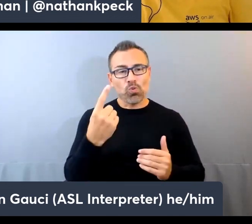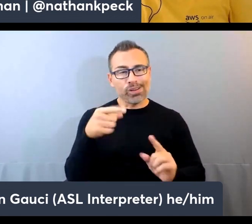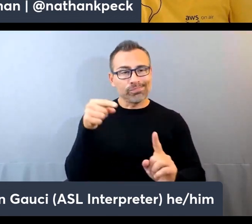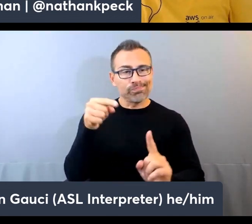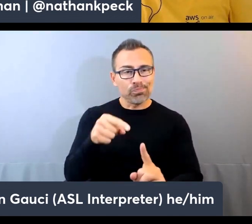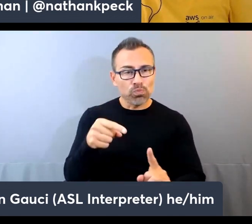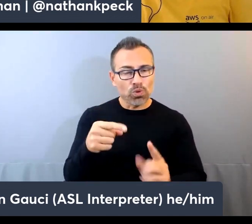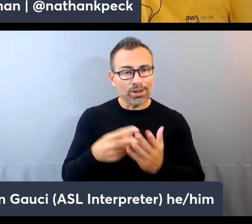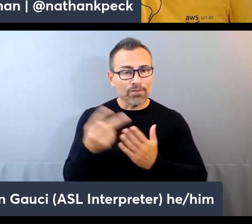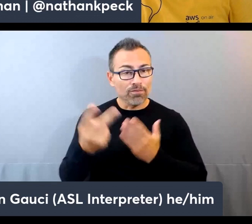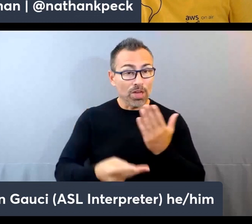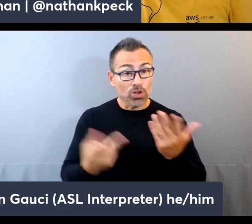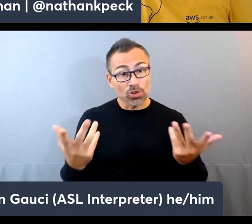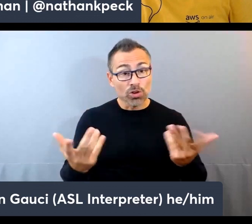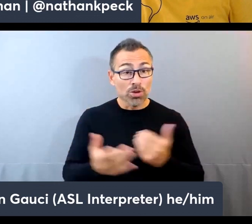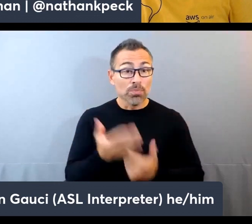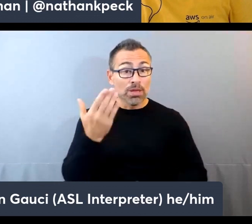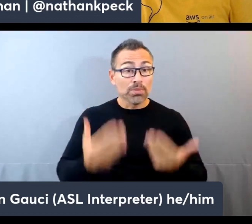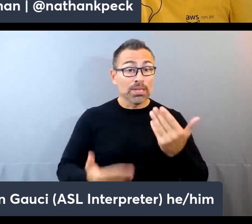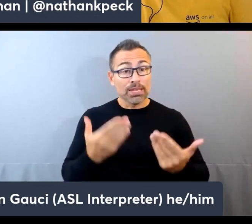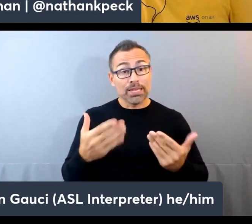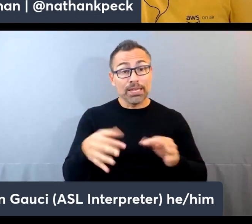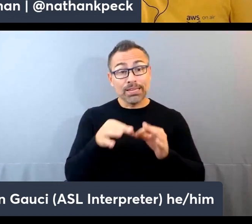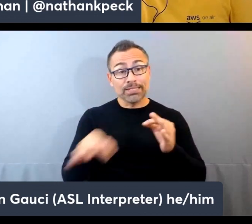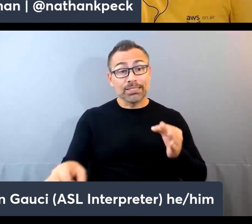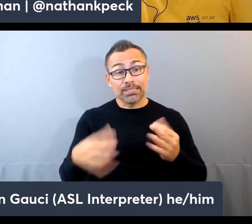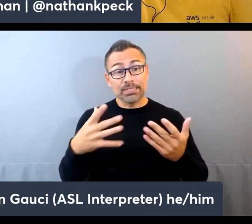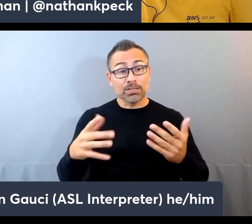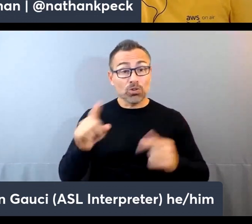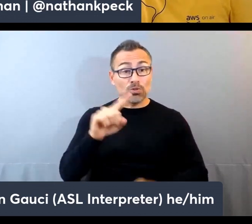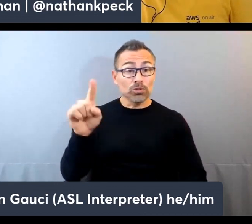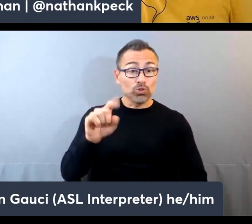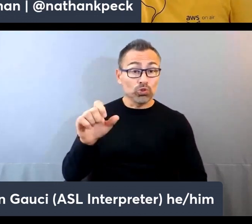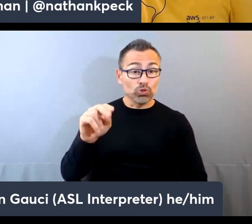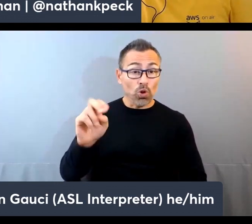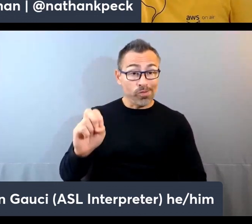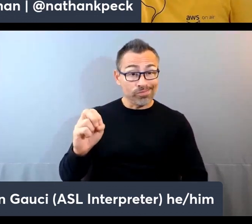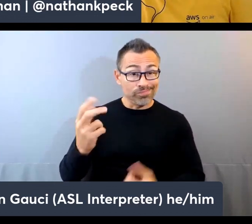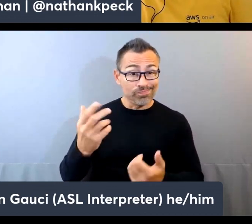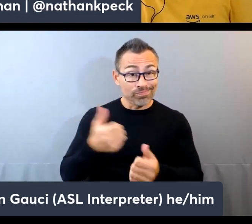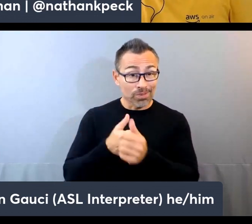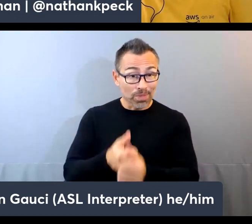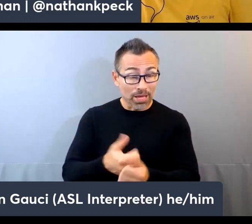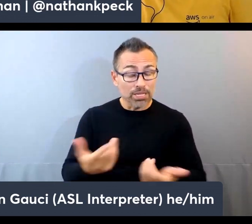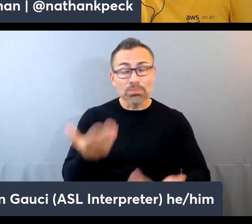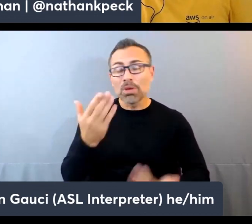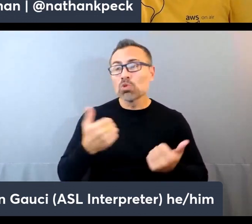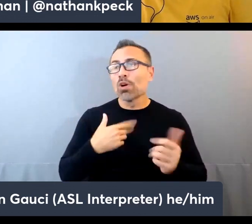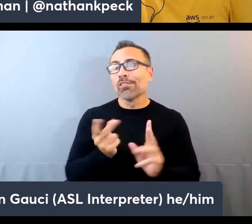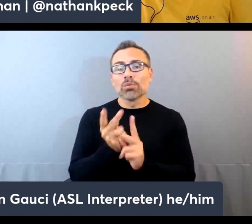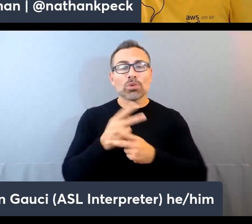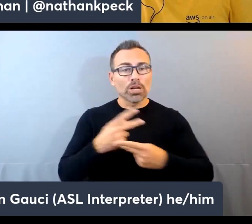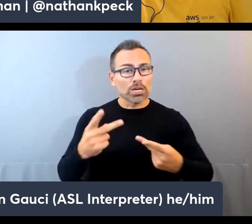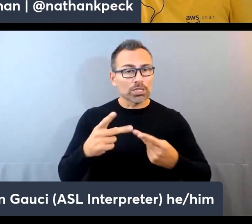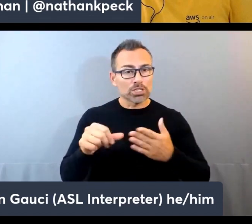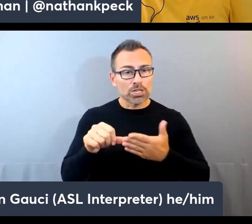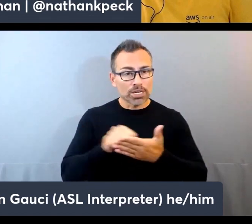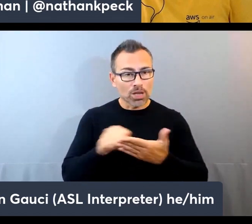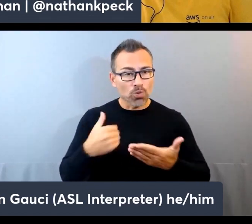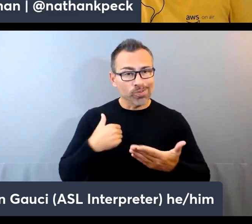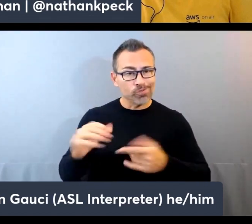zone deployments. If you have a business, if you have a production account where you have business